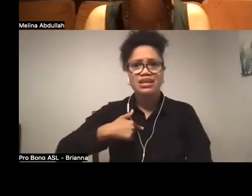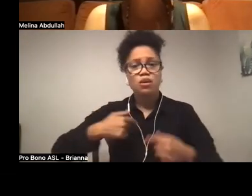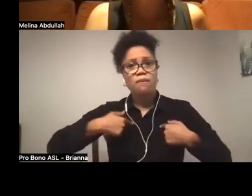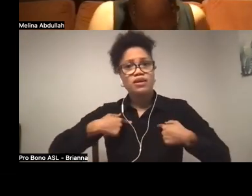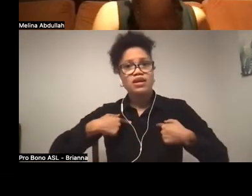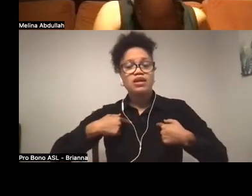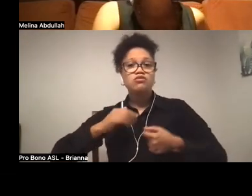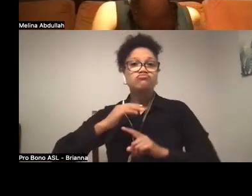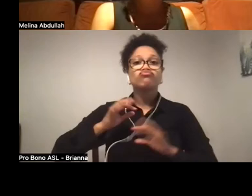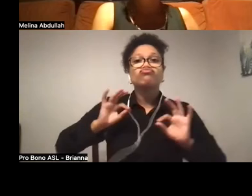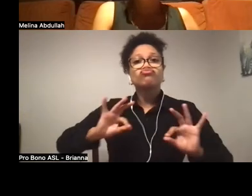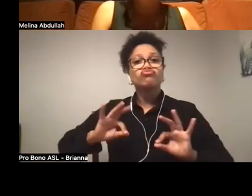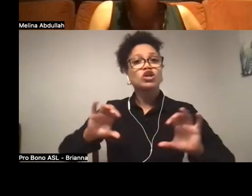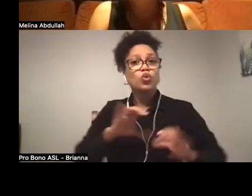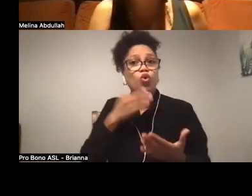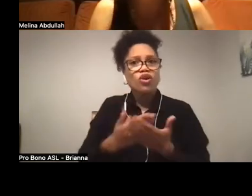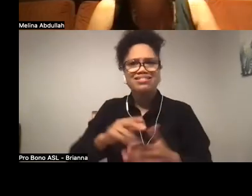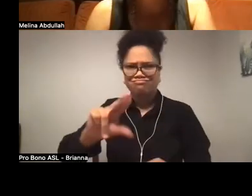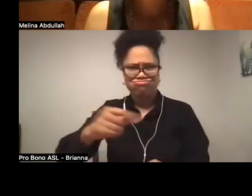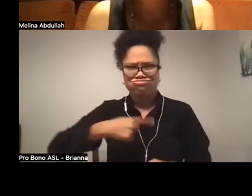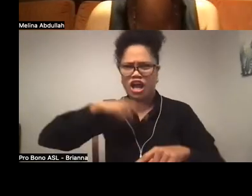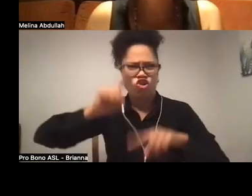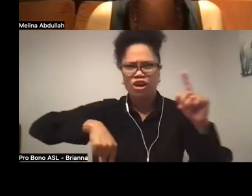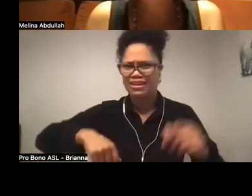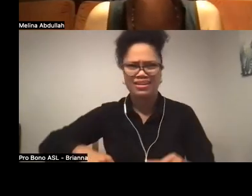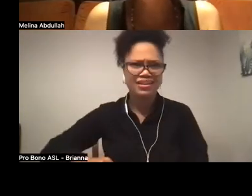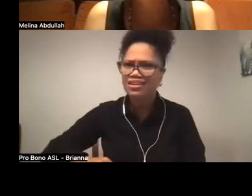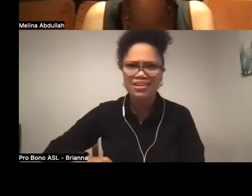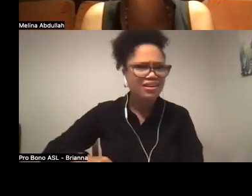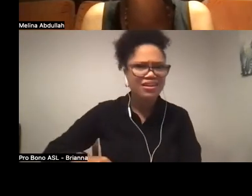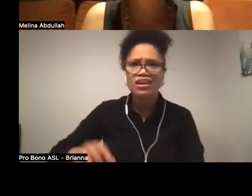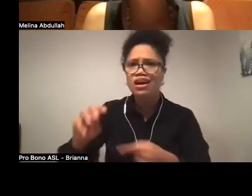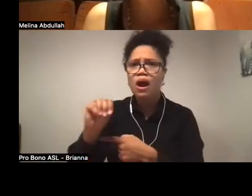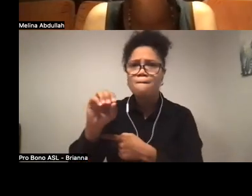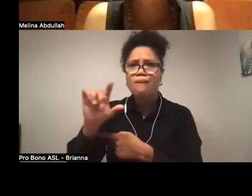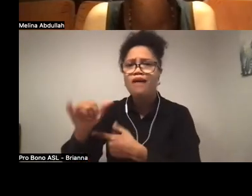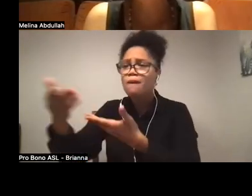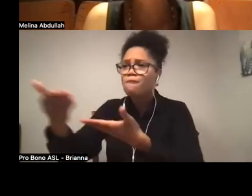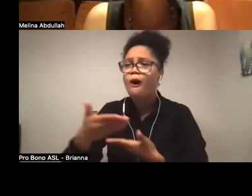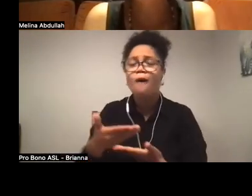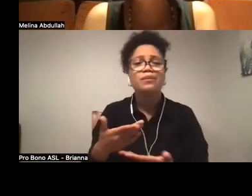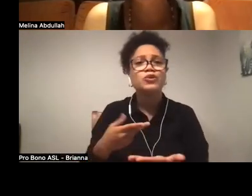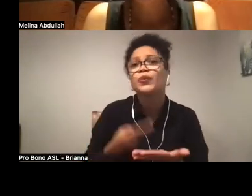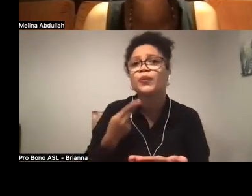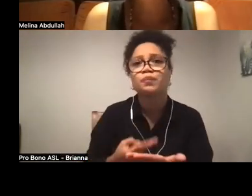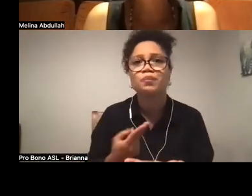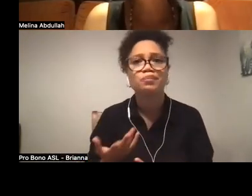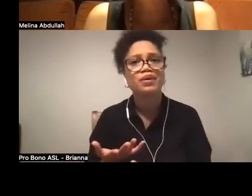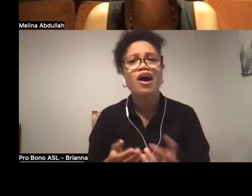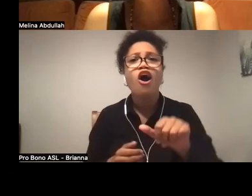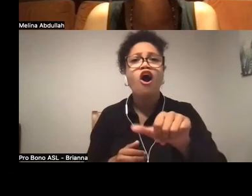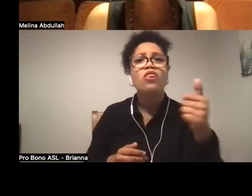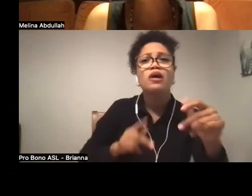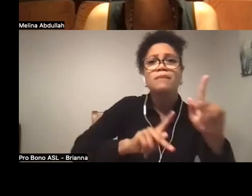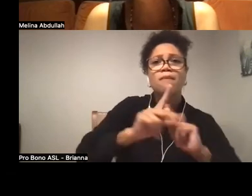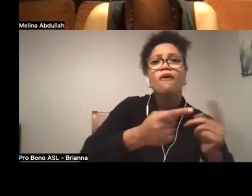right? I wasn't expecting it and I couldn't keep it together. And it was Molly bringing me soup, right? And it was others coming